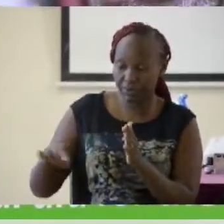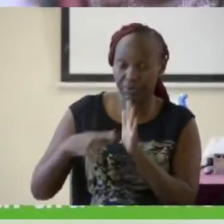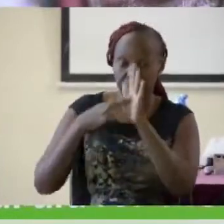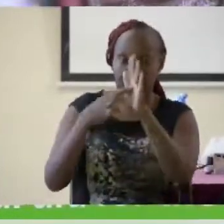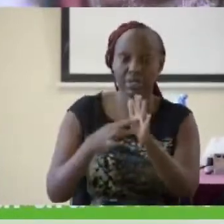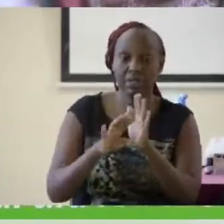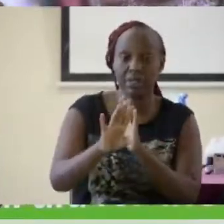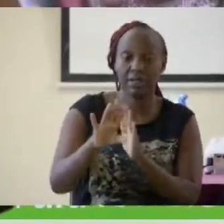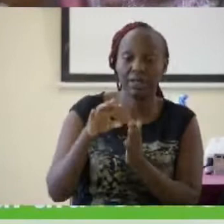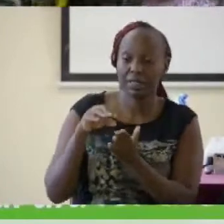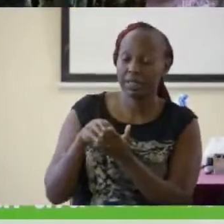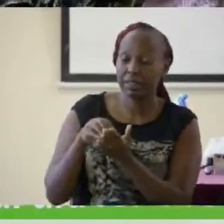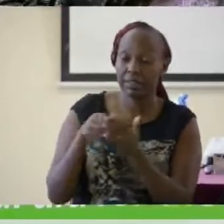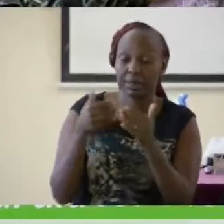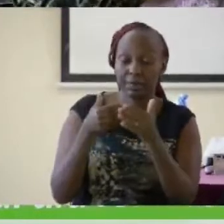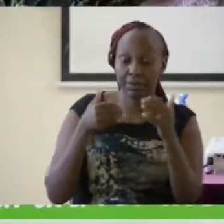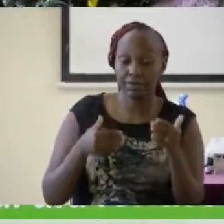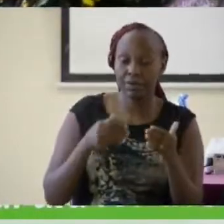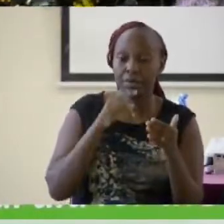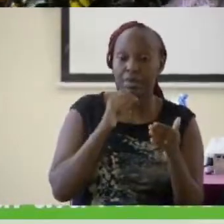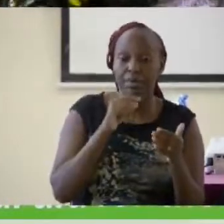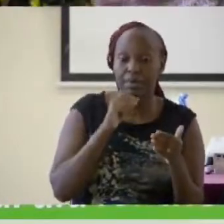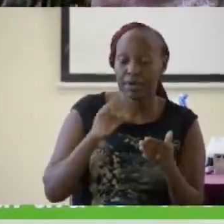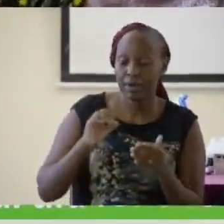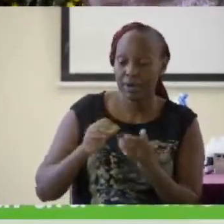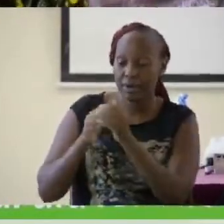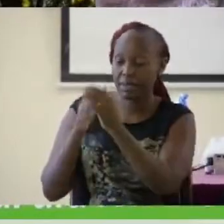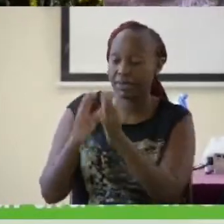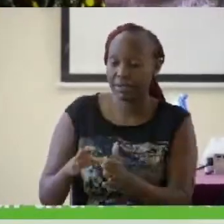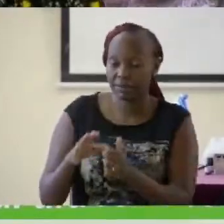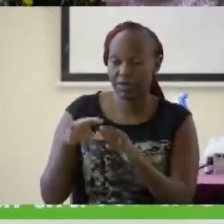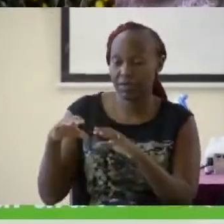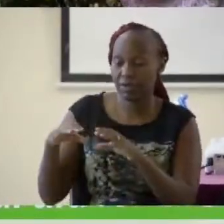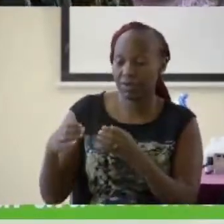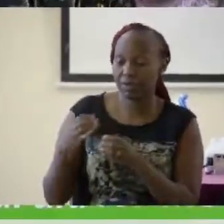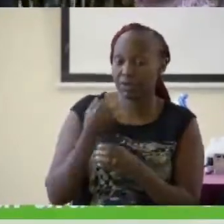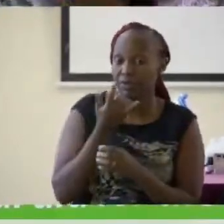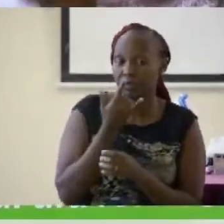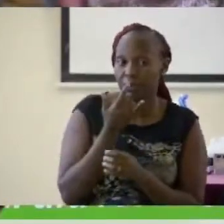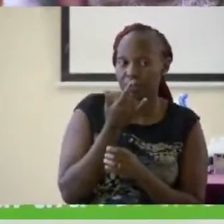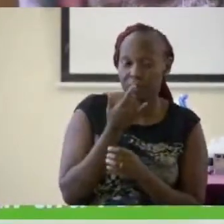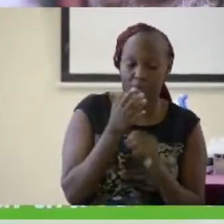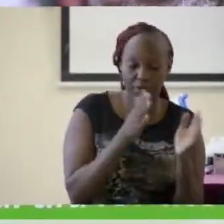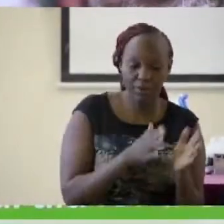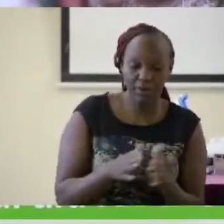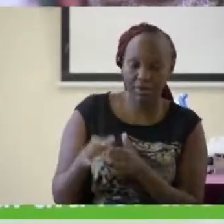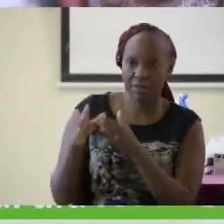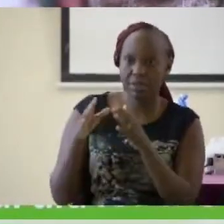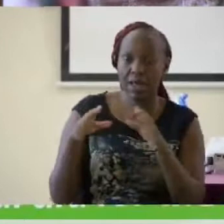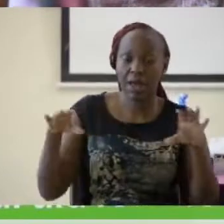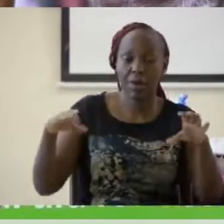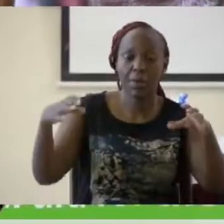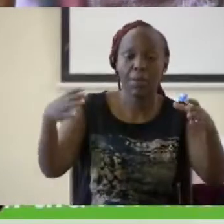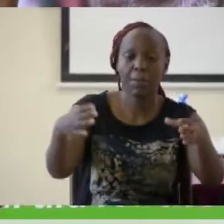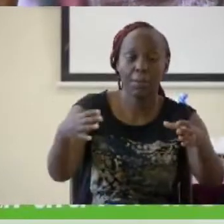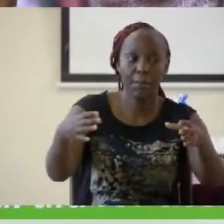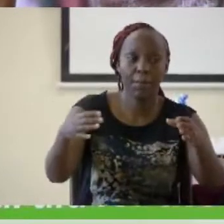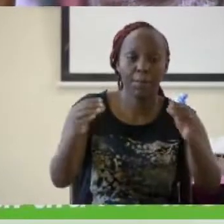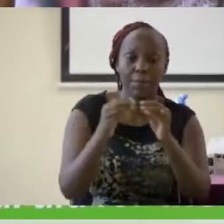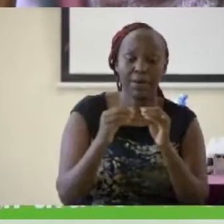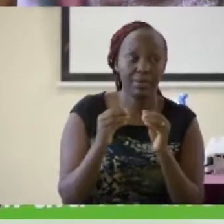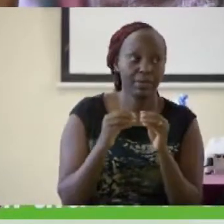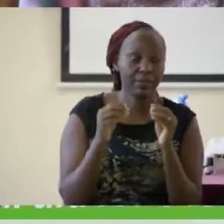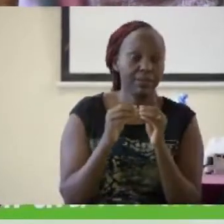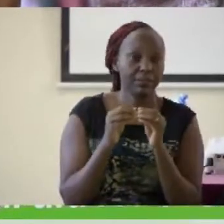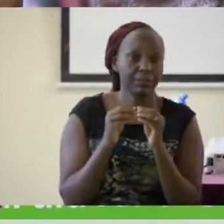before the male leadership of the Luo community. So we organized a big community meeting